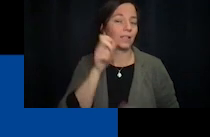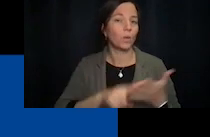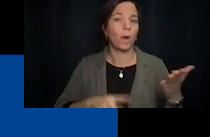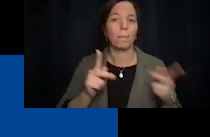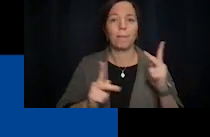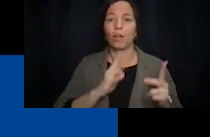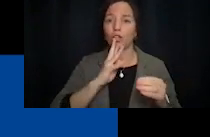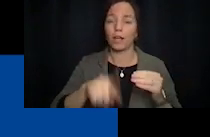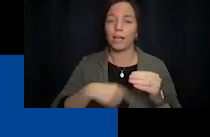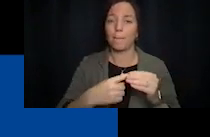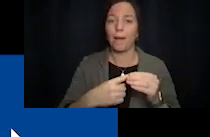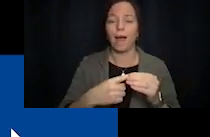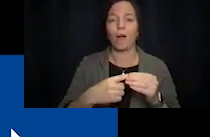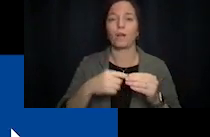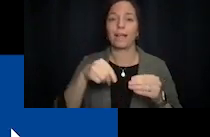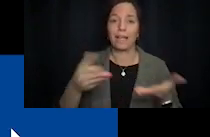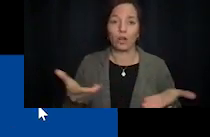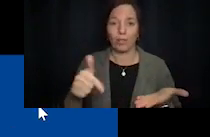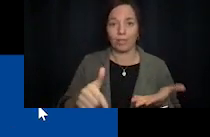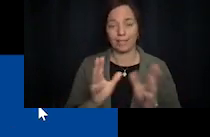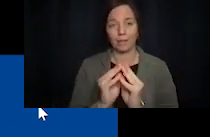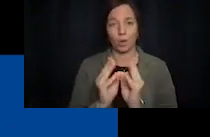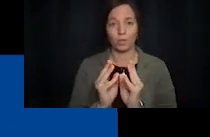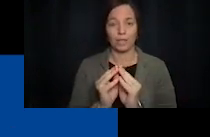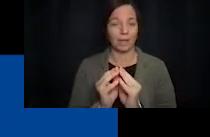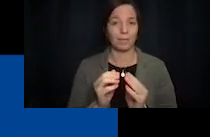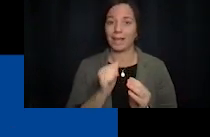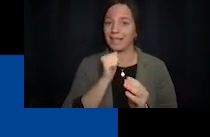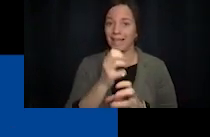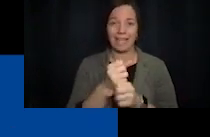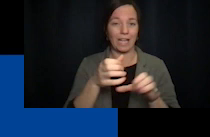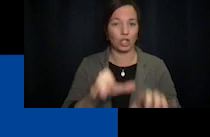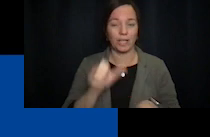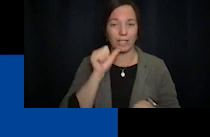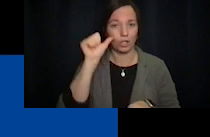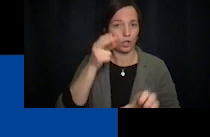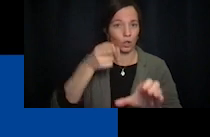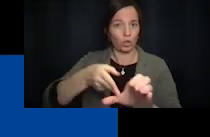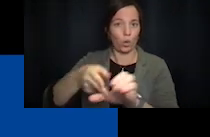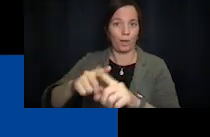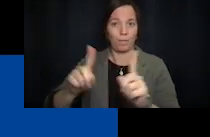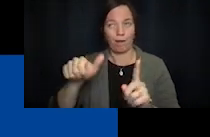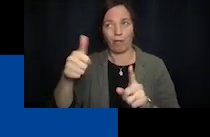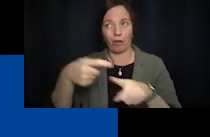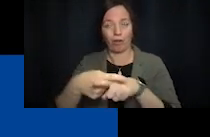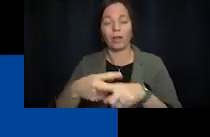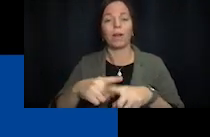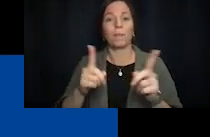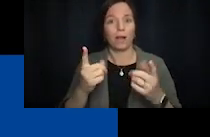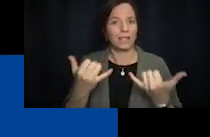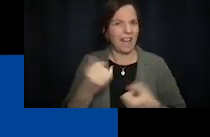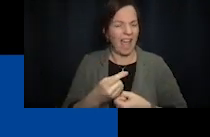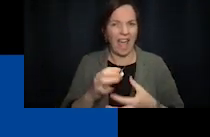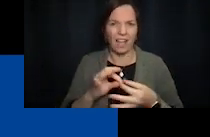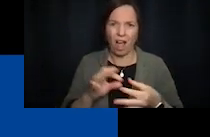talking about this symposium. I didn't get a chance to attend yesterday because of other commitments, but today, just this morning's comments, which